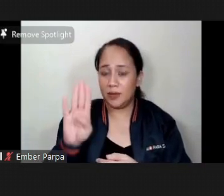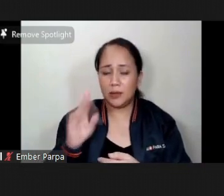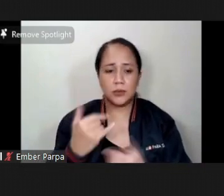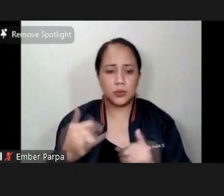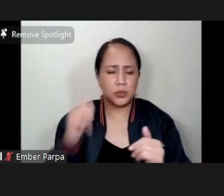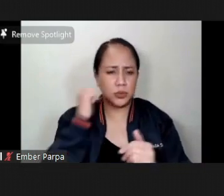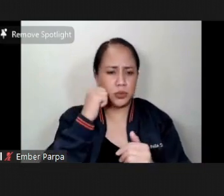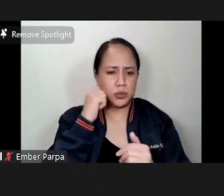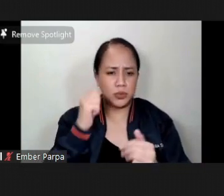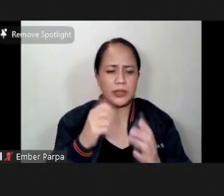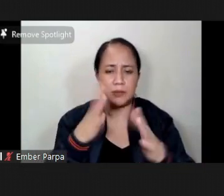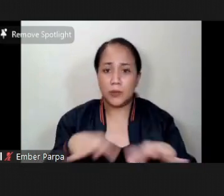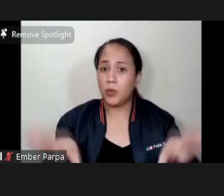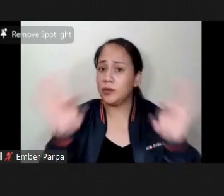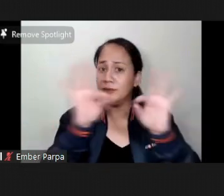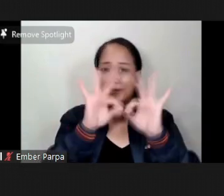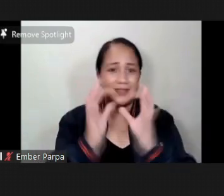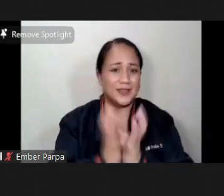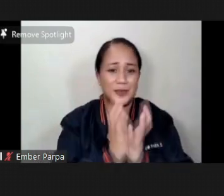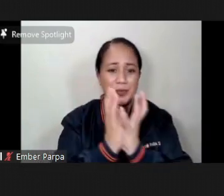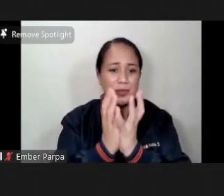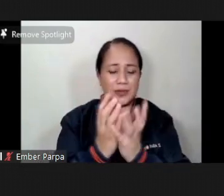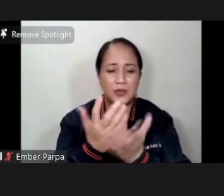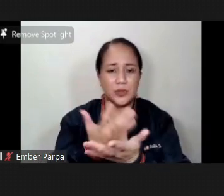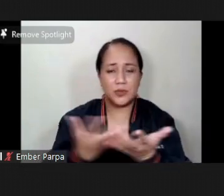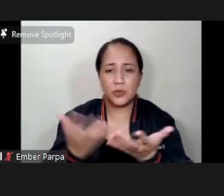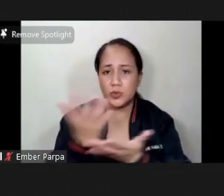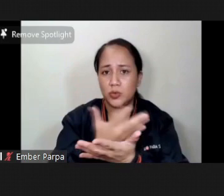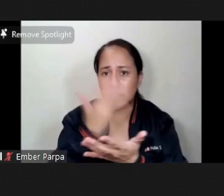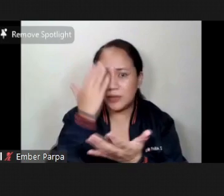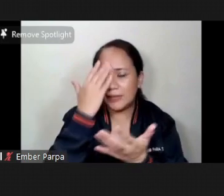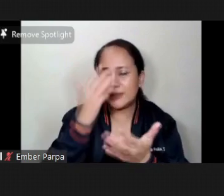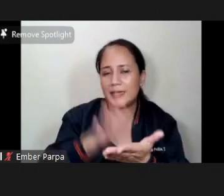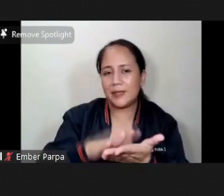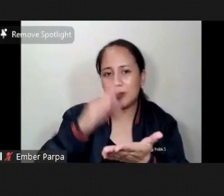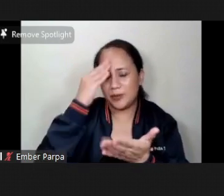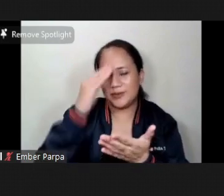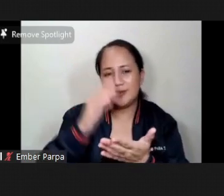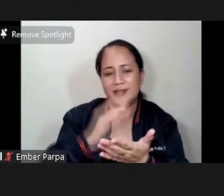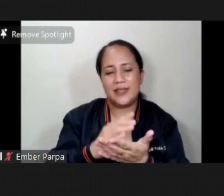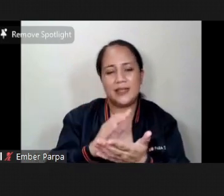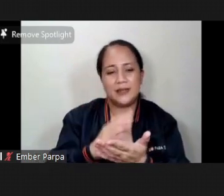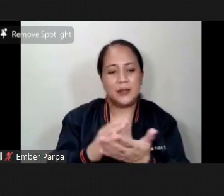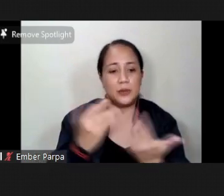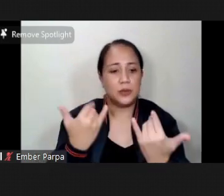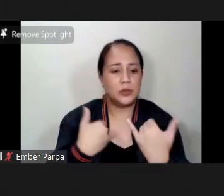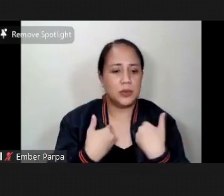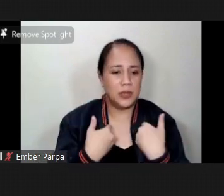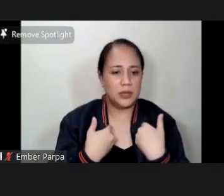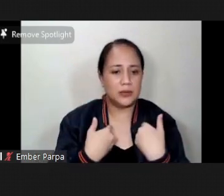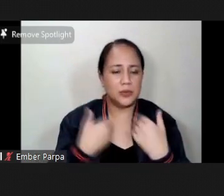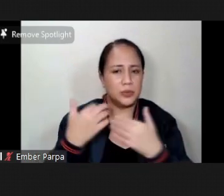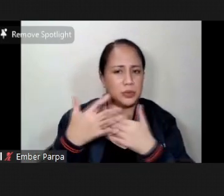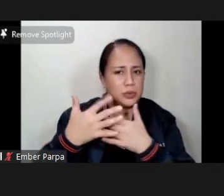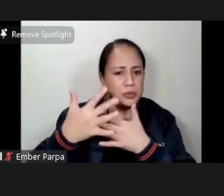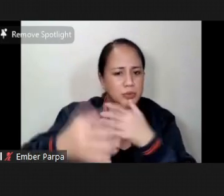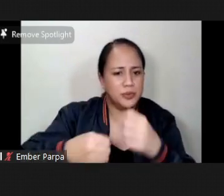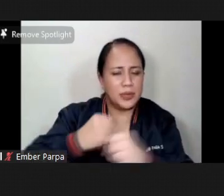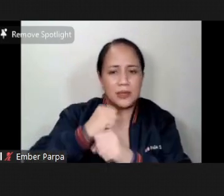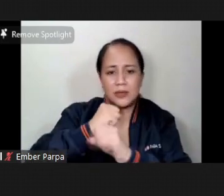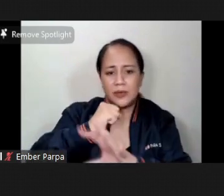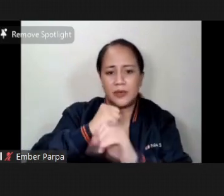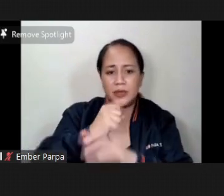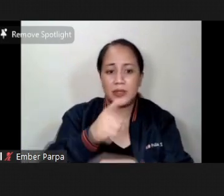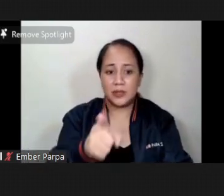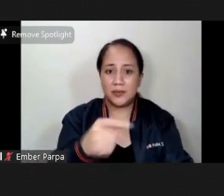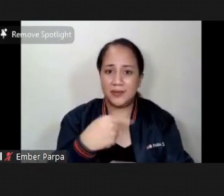been important to this community to share new knowledge and lessons learned. It is amazing that through the years, advocates like